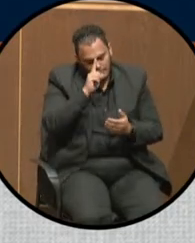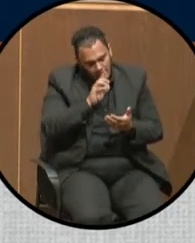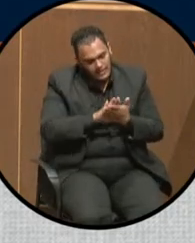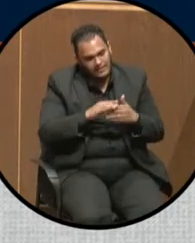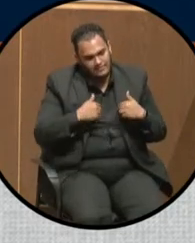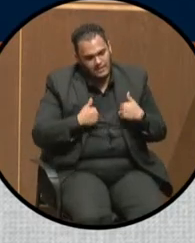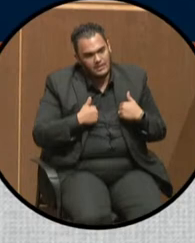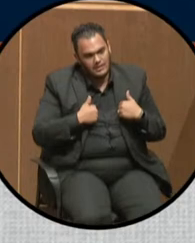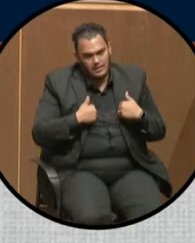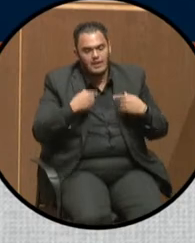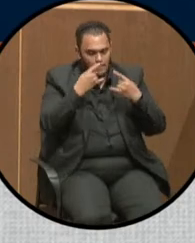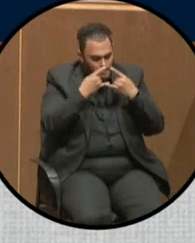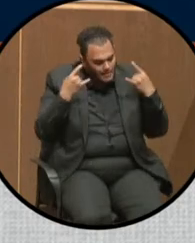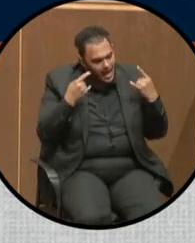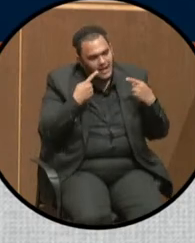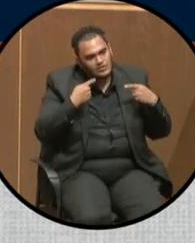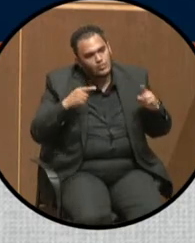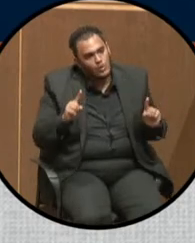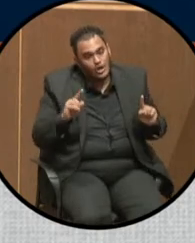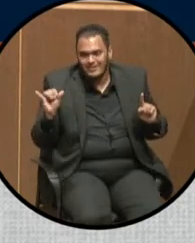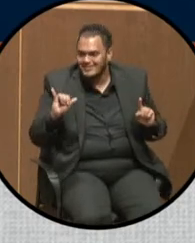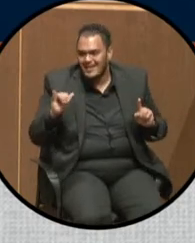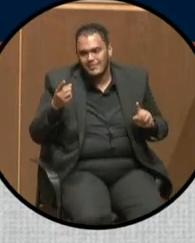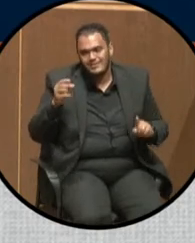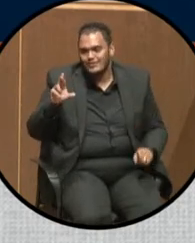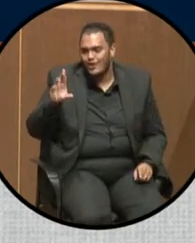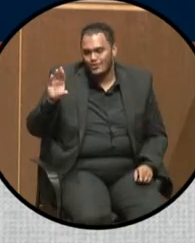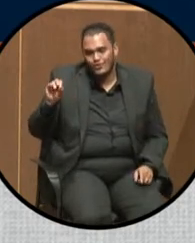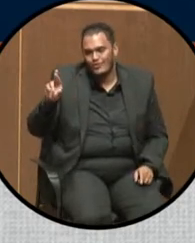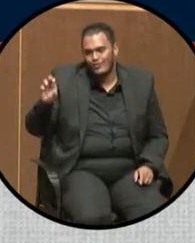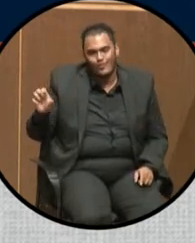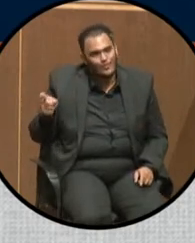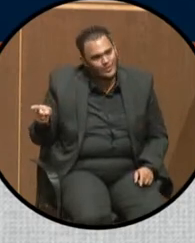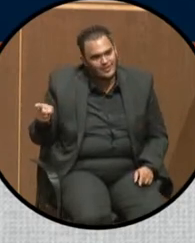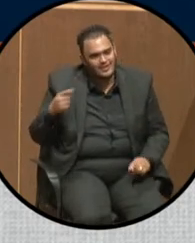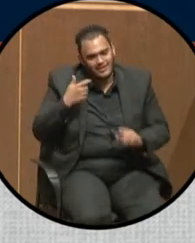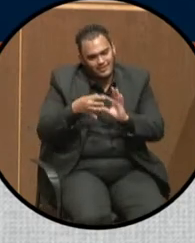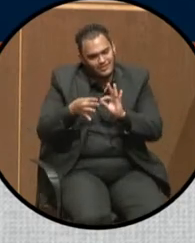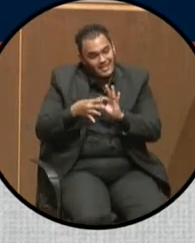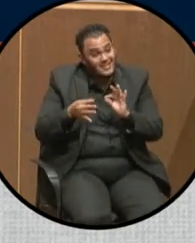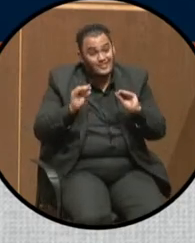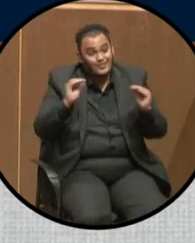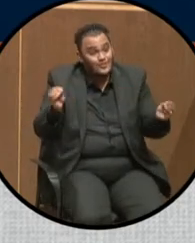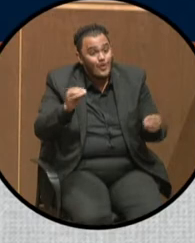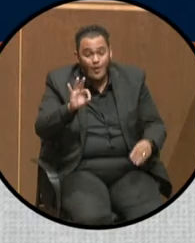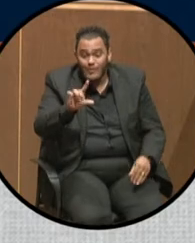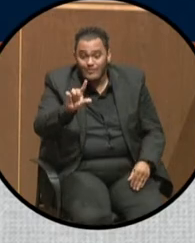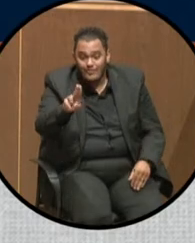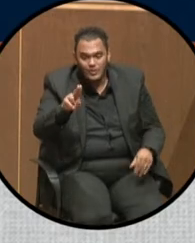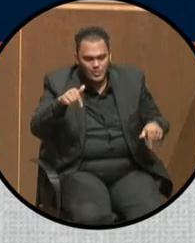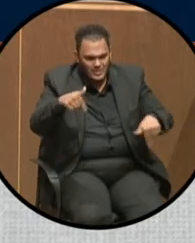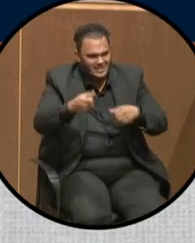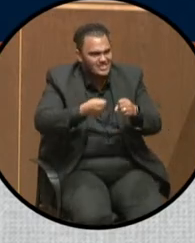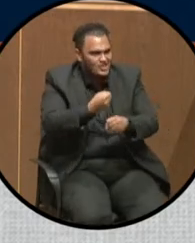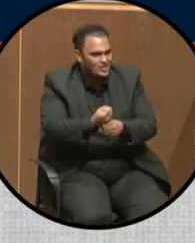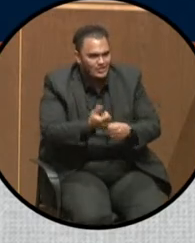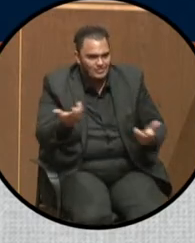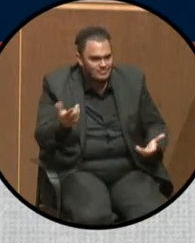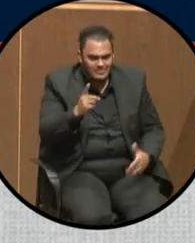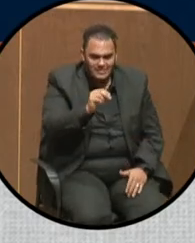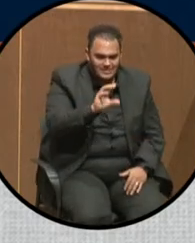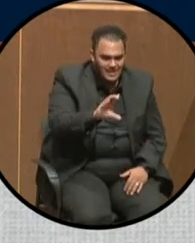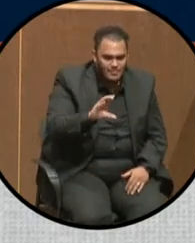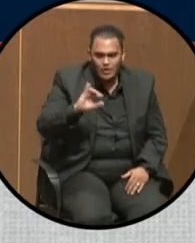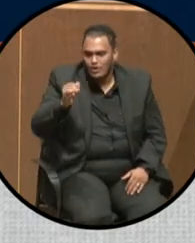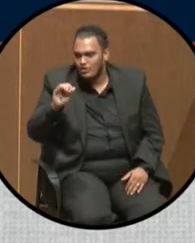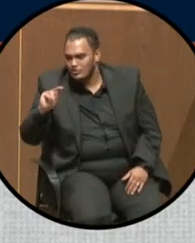cold and flu season, just like Dr. Kaur was saying, I didn't have patients with flus this year in December or January.